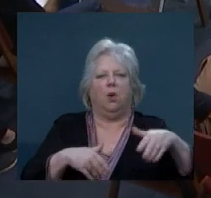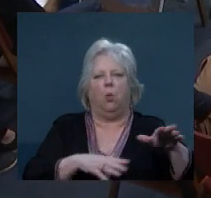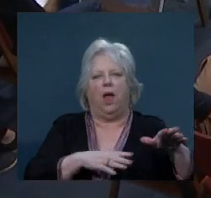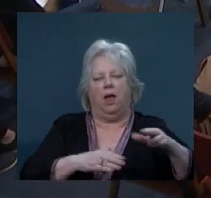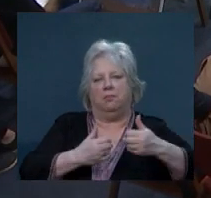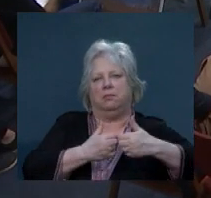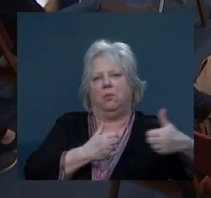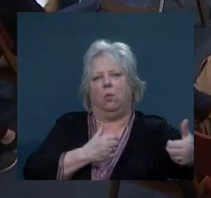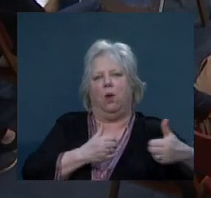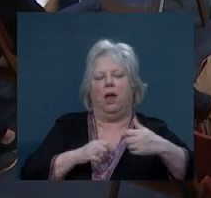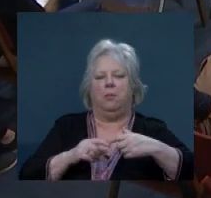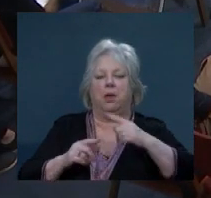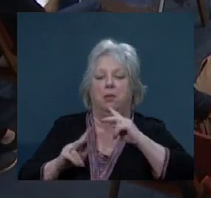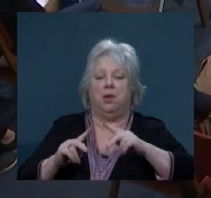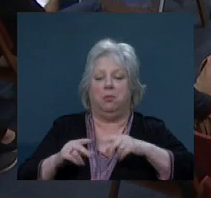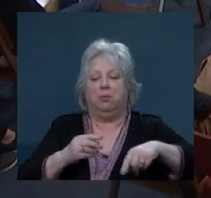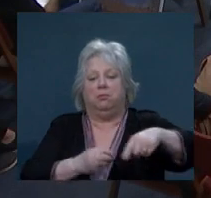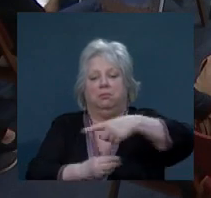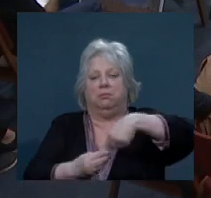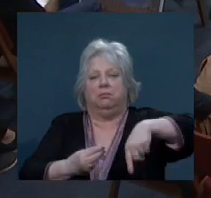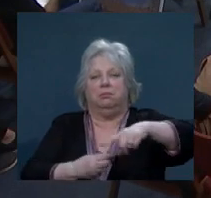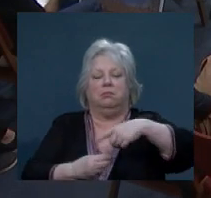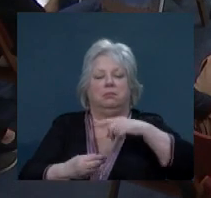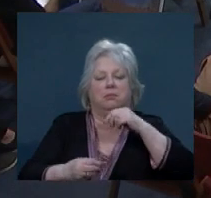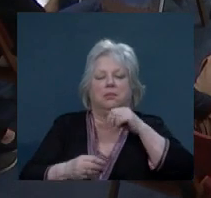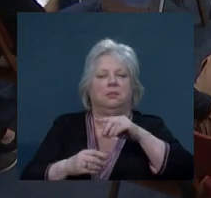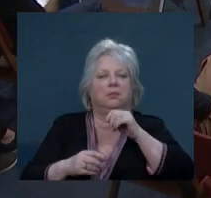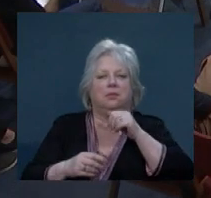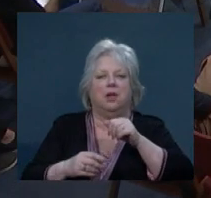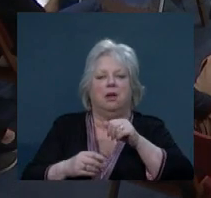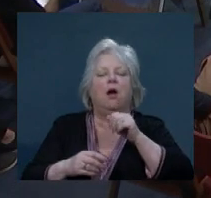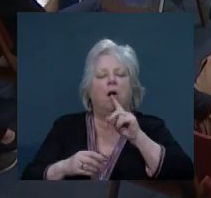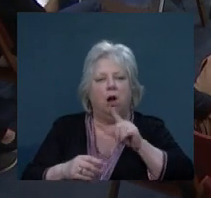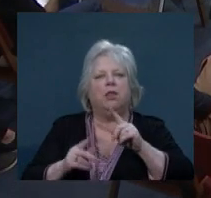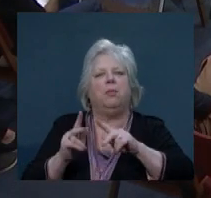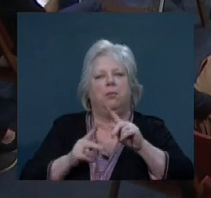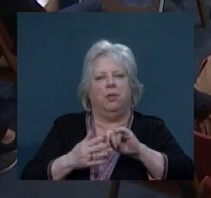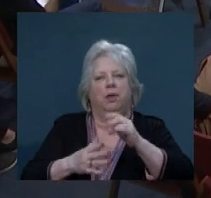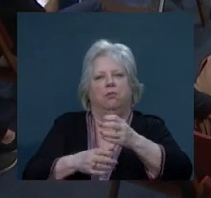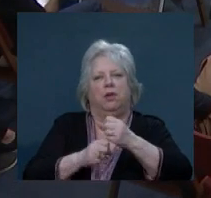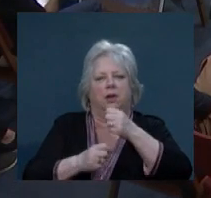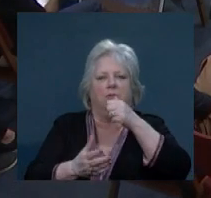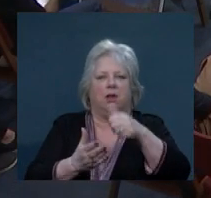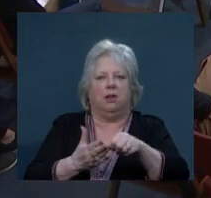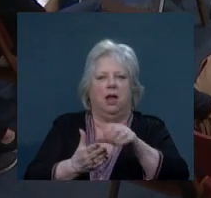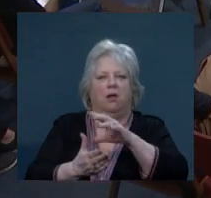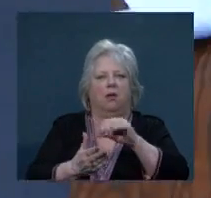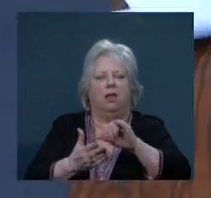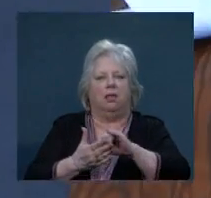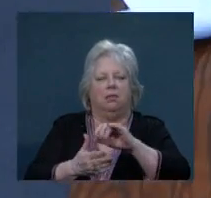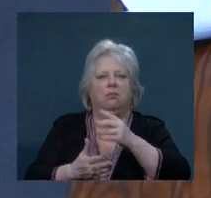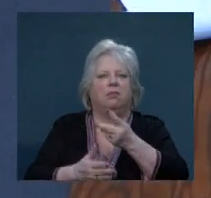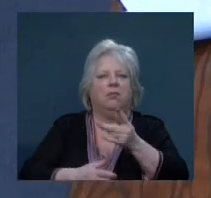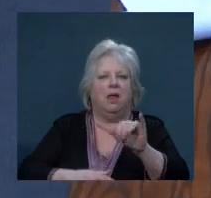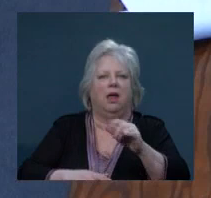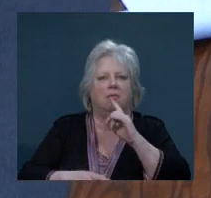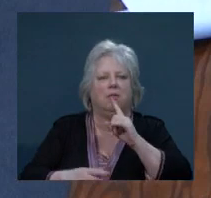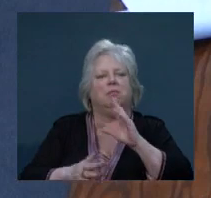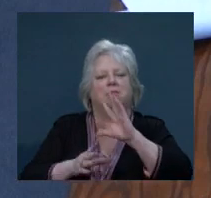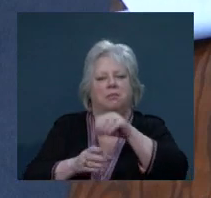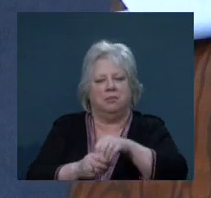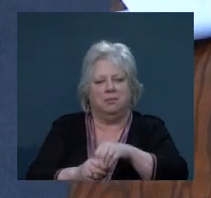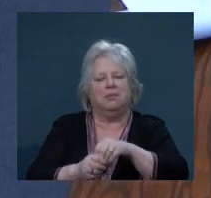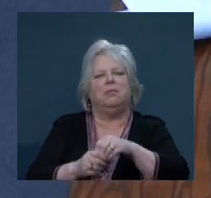complaining about it, the ones that receive the letters. They love it. They come and be a part of it. So